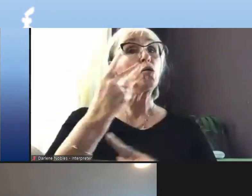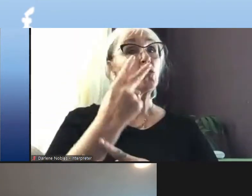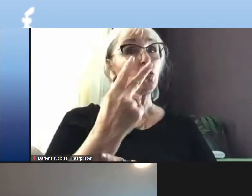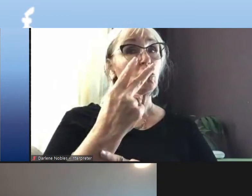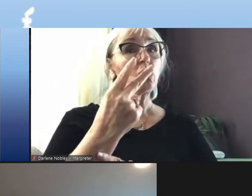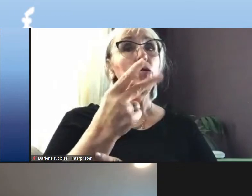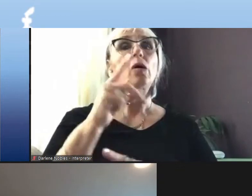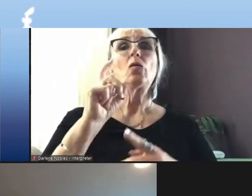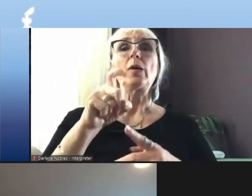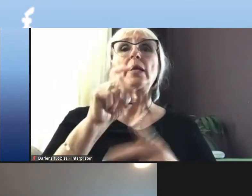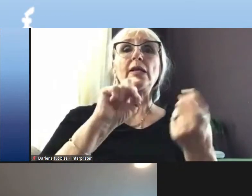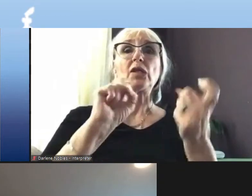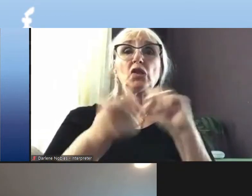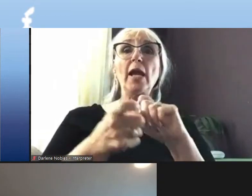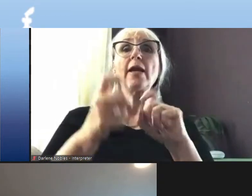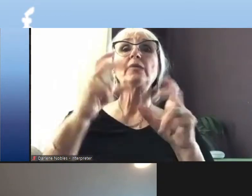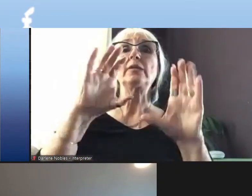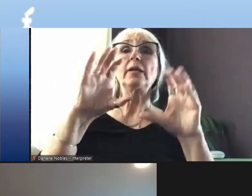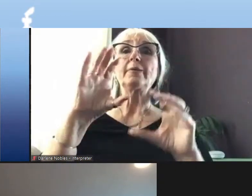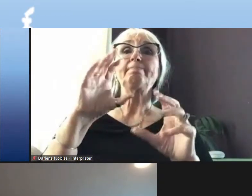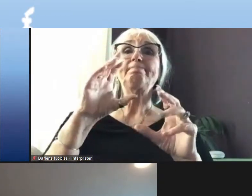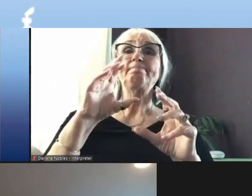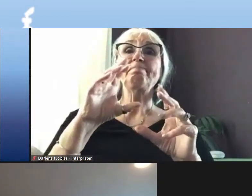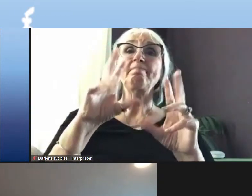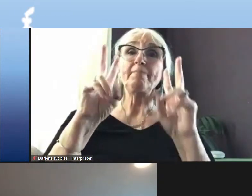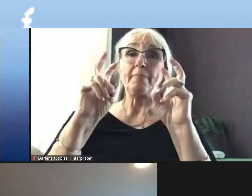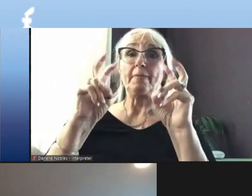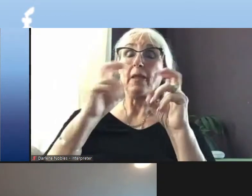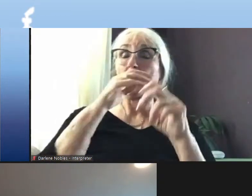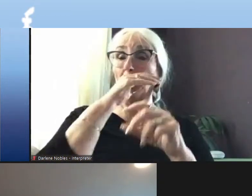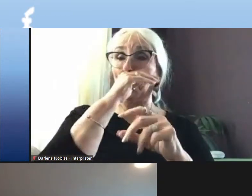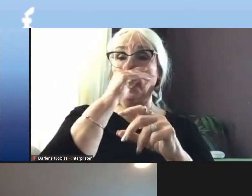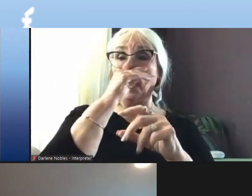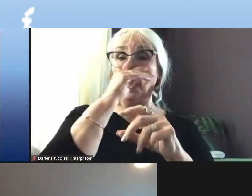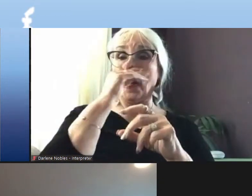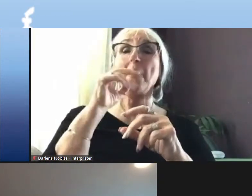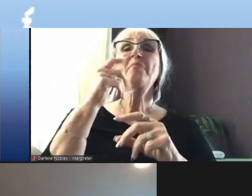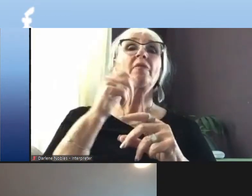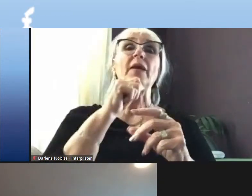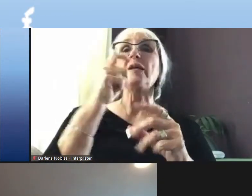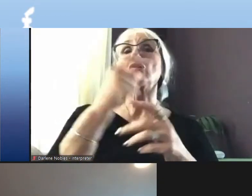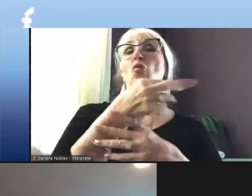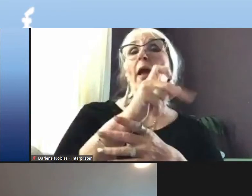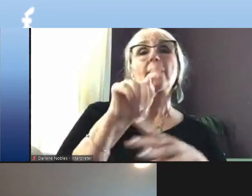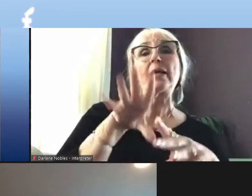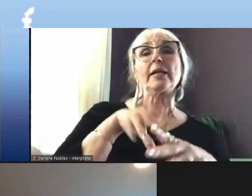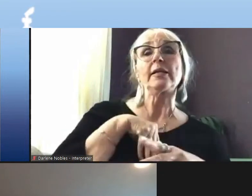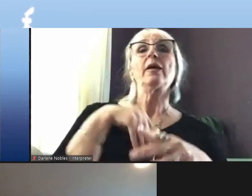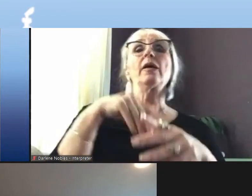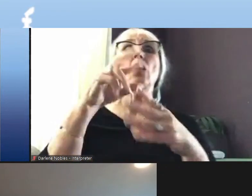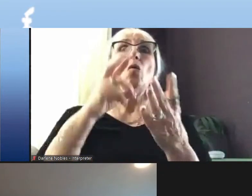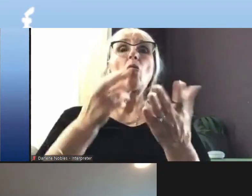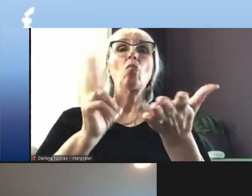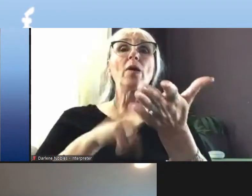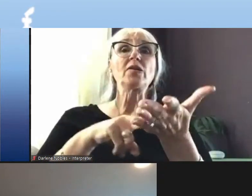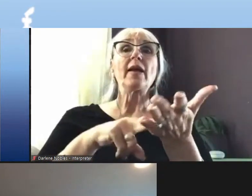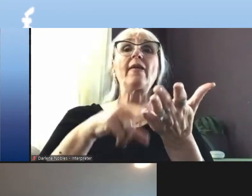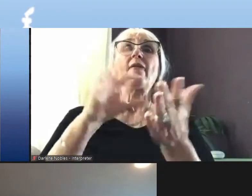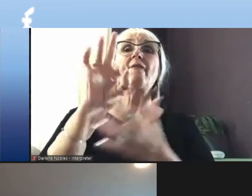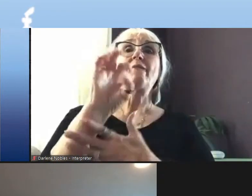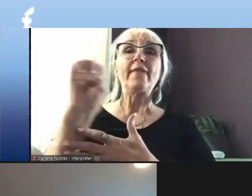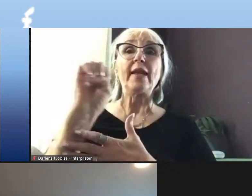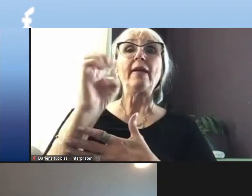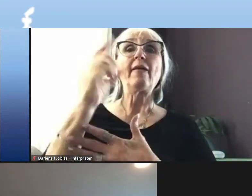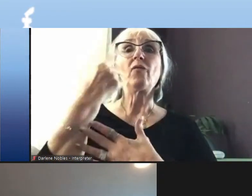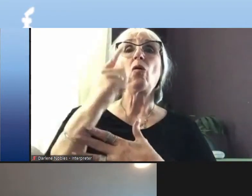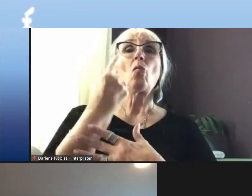general fund that the grant is not going to accept as allowable. And Okay. those being the registration fee for the one employee in Jackson who